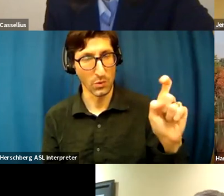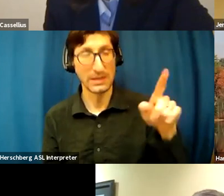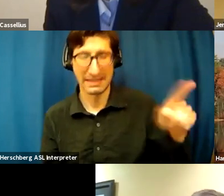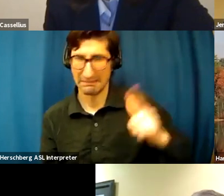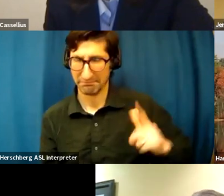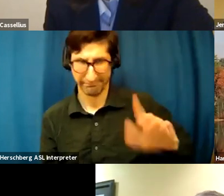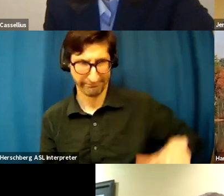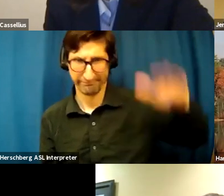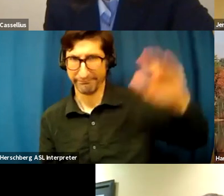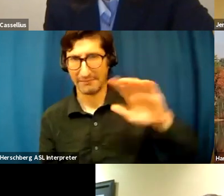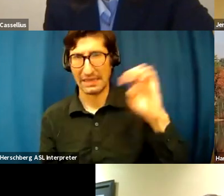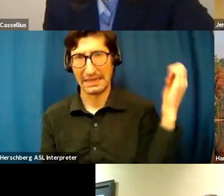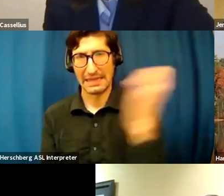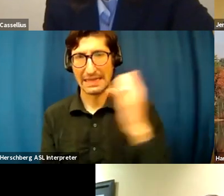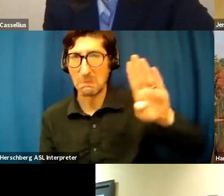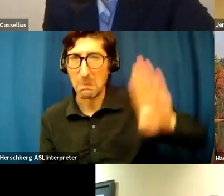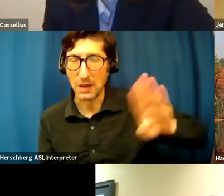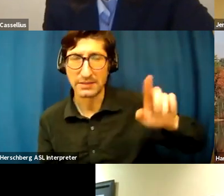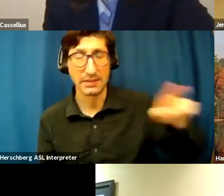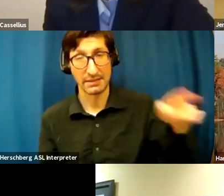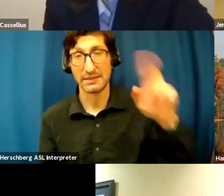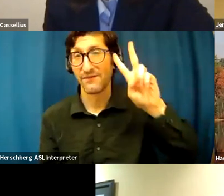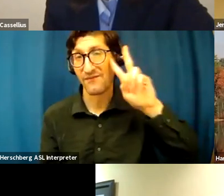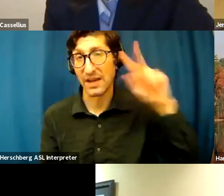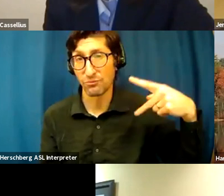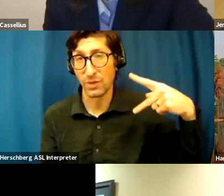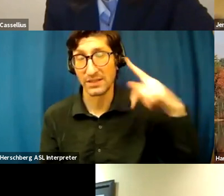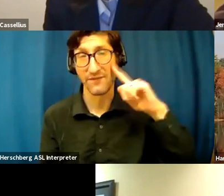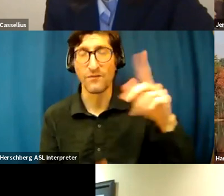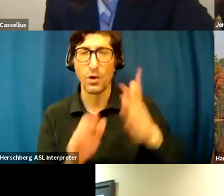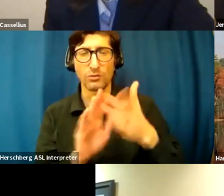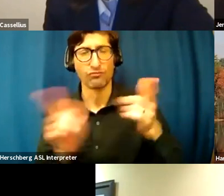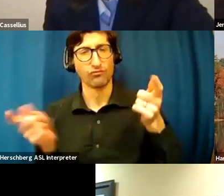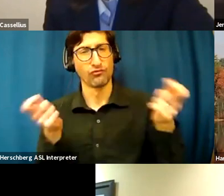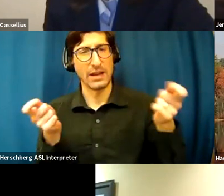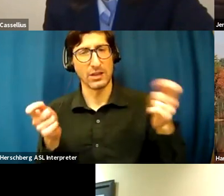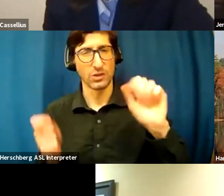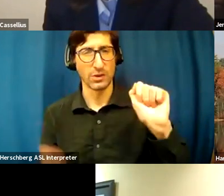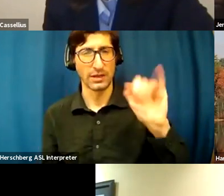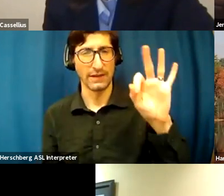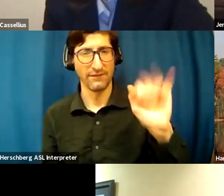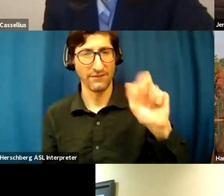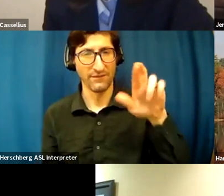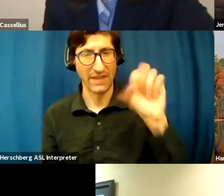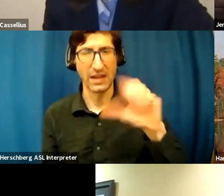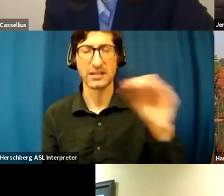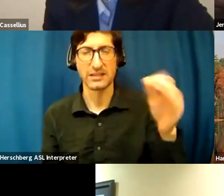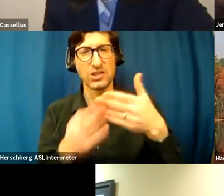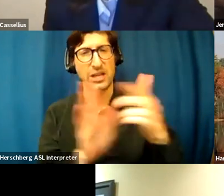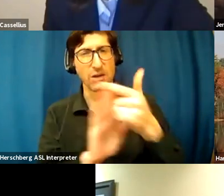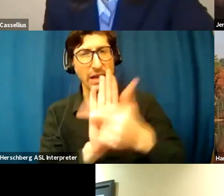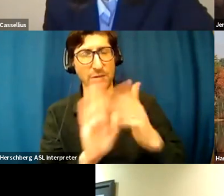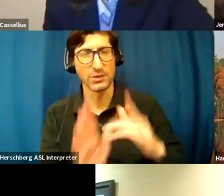Boston and serves as the Vice President of Regulatory Affairs and General Counsel at the East